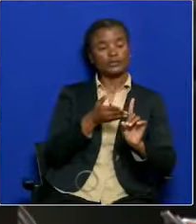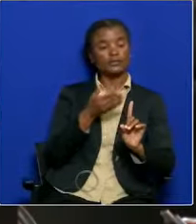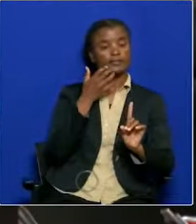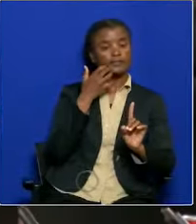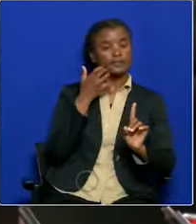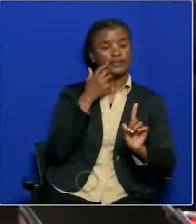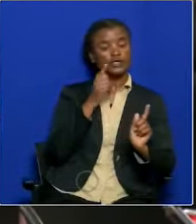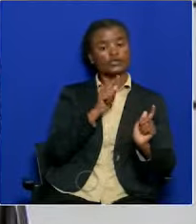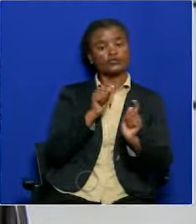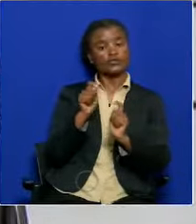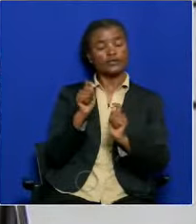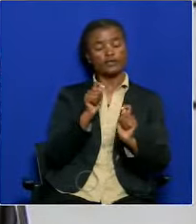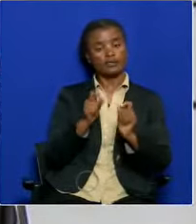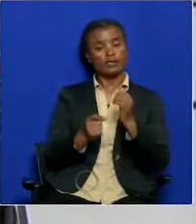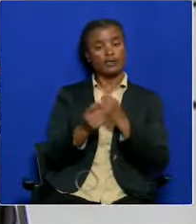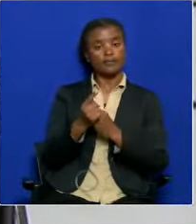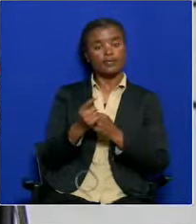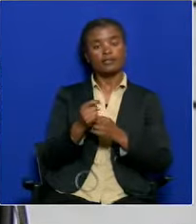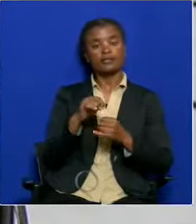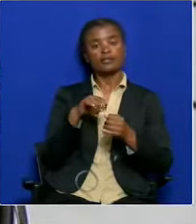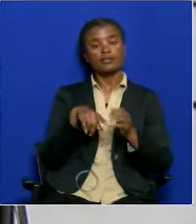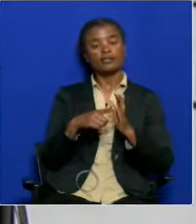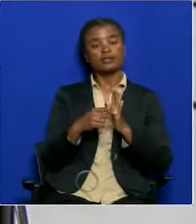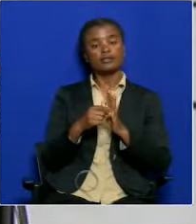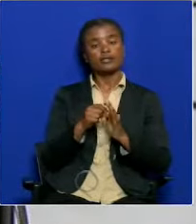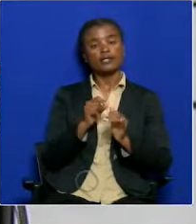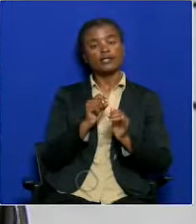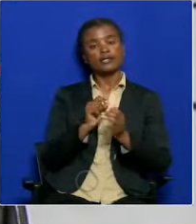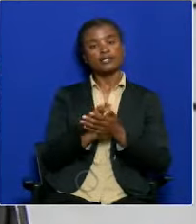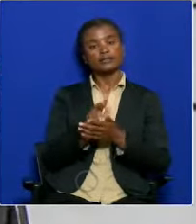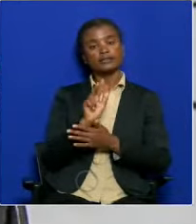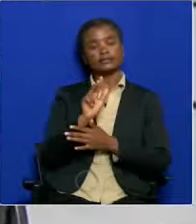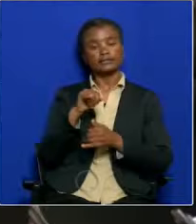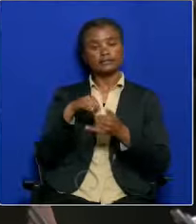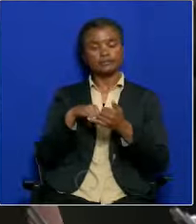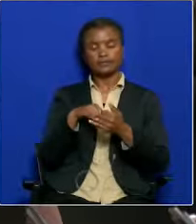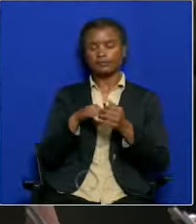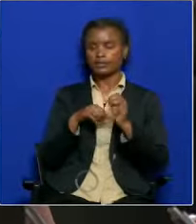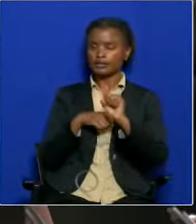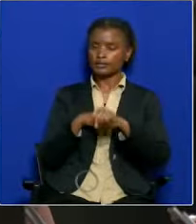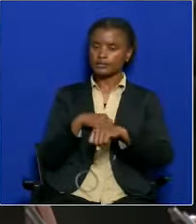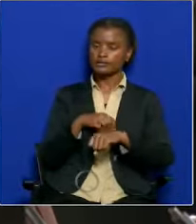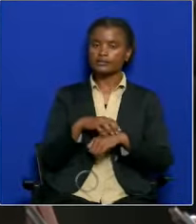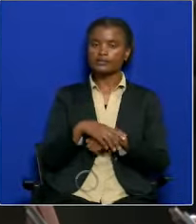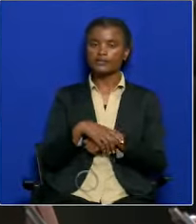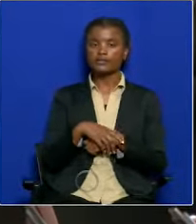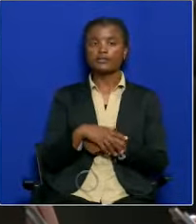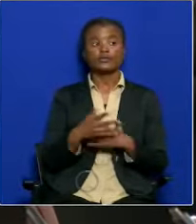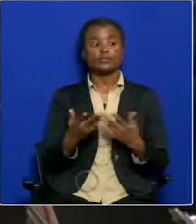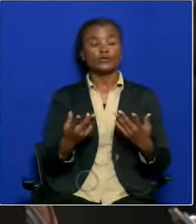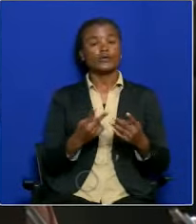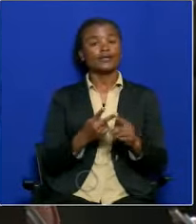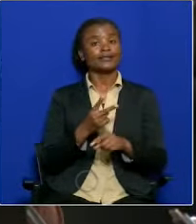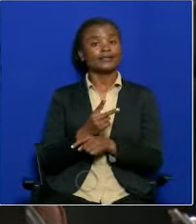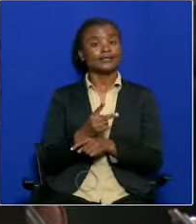September. Yes. So, again, you thought it